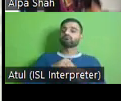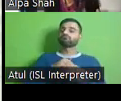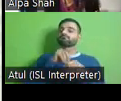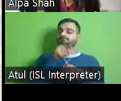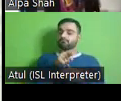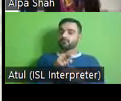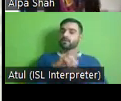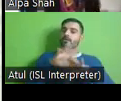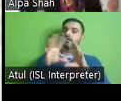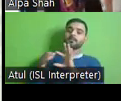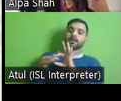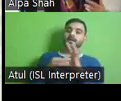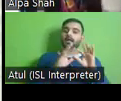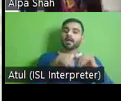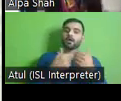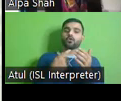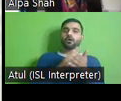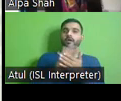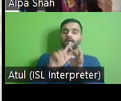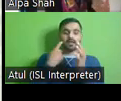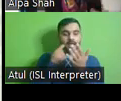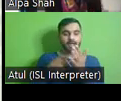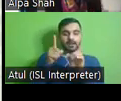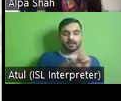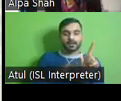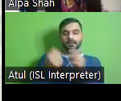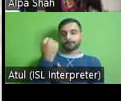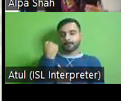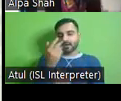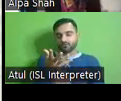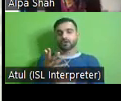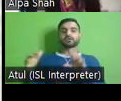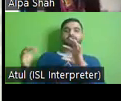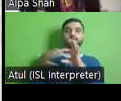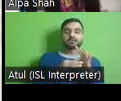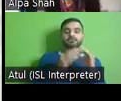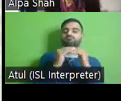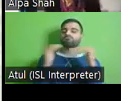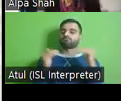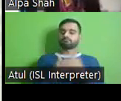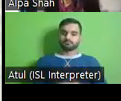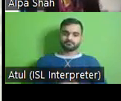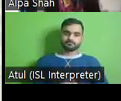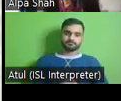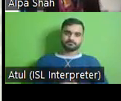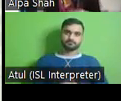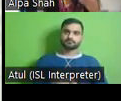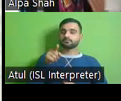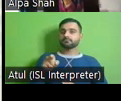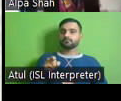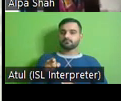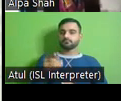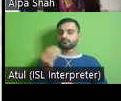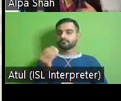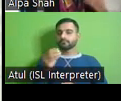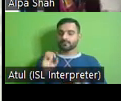the entrenchment of hierarchy, the entrenchment of power, the entrenchment of status and inequality. And they're very starkly